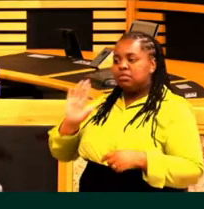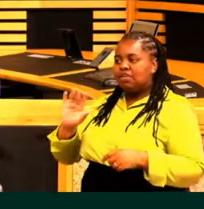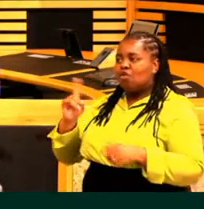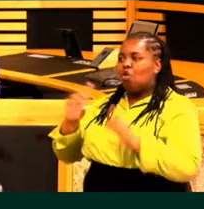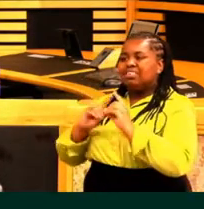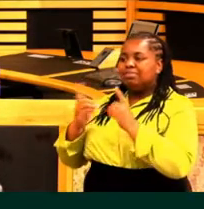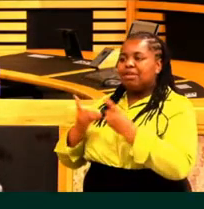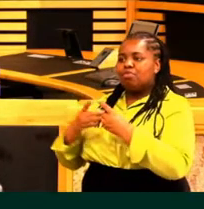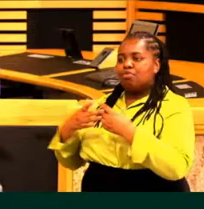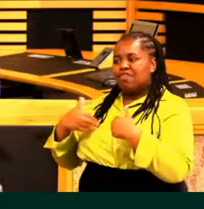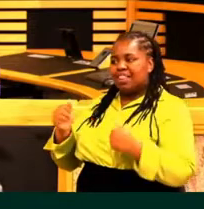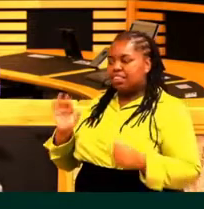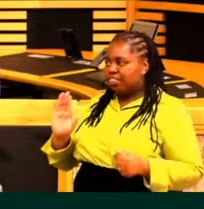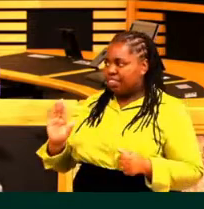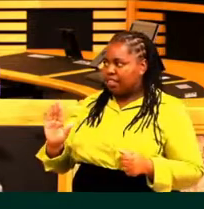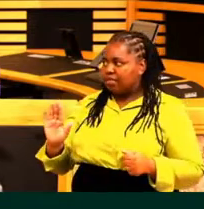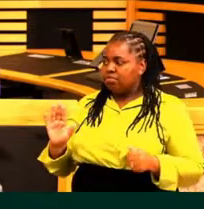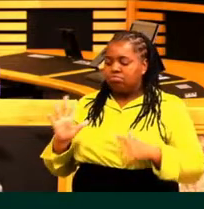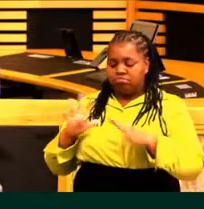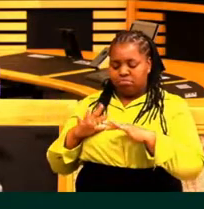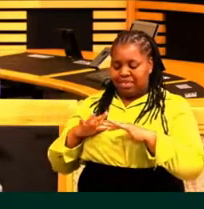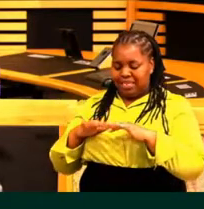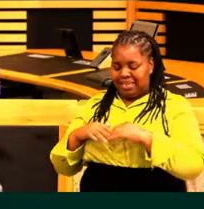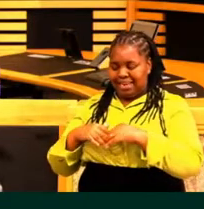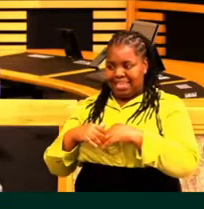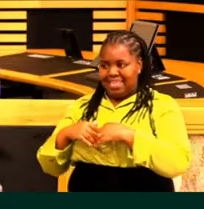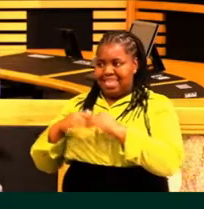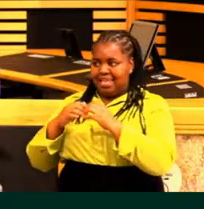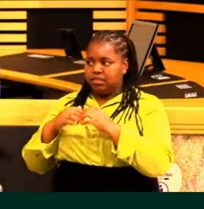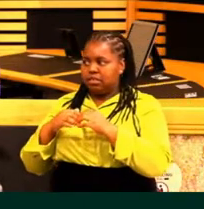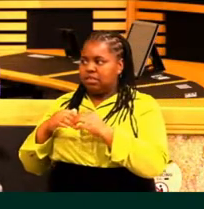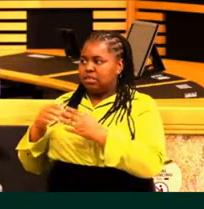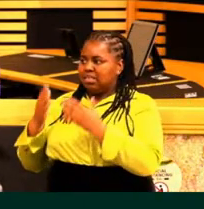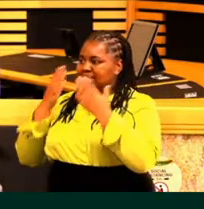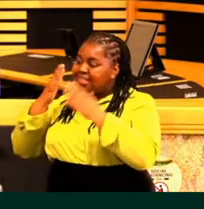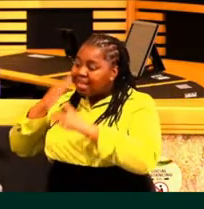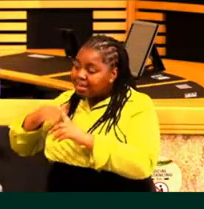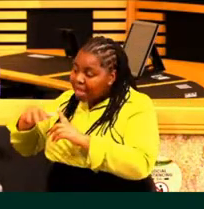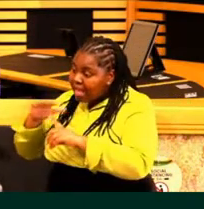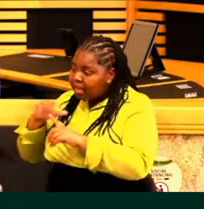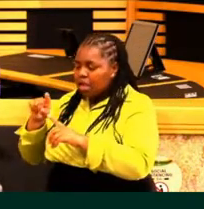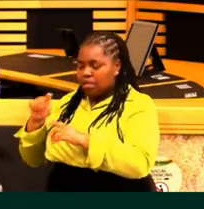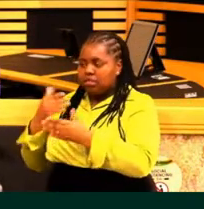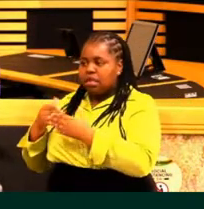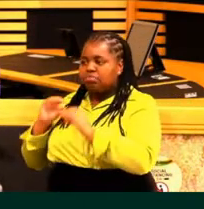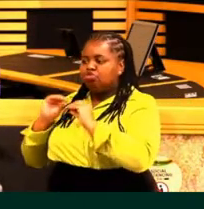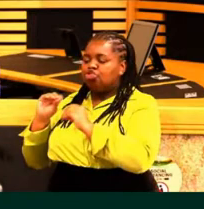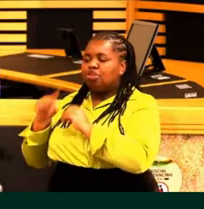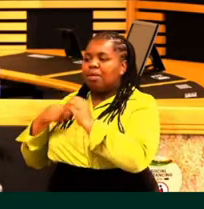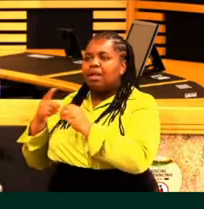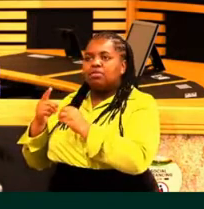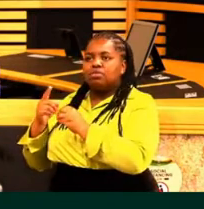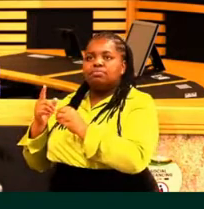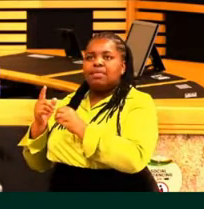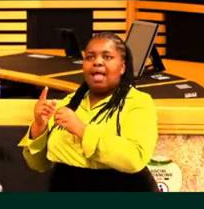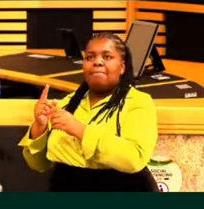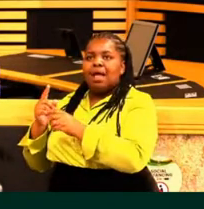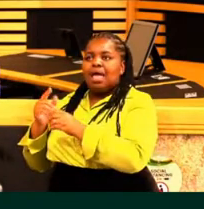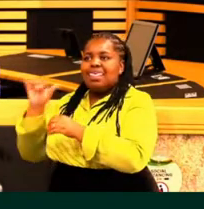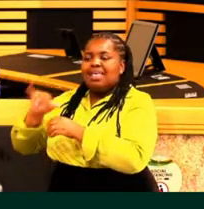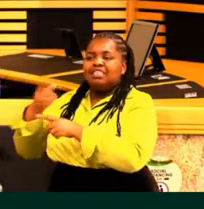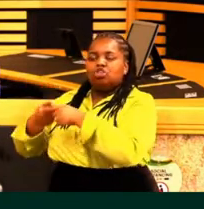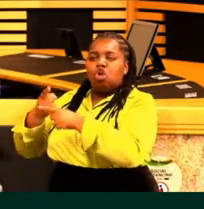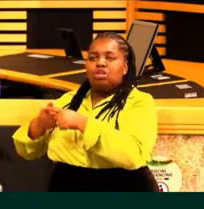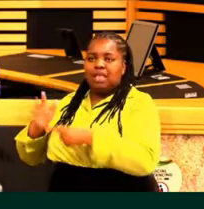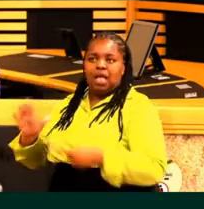Health create study areas about cannabis build colleges that are going to